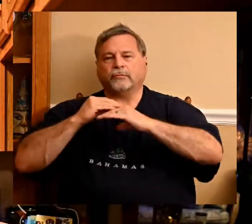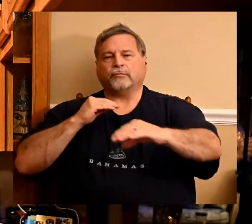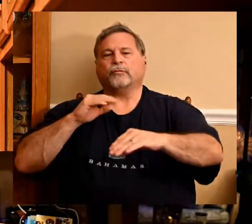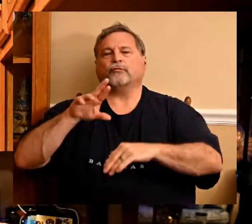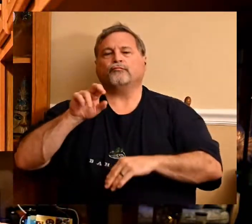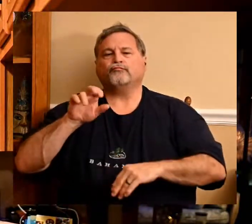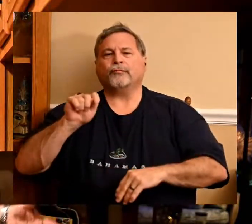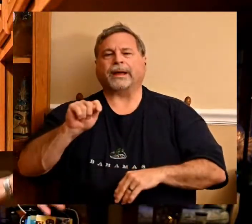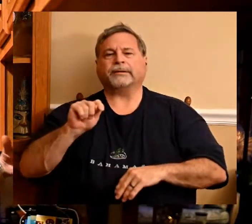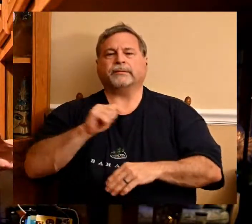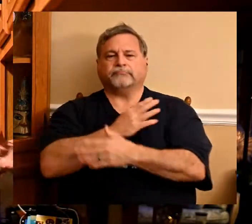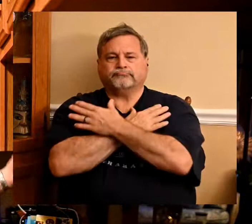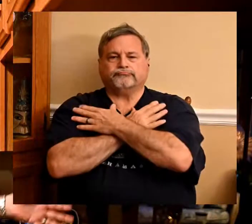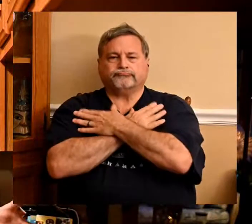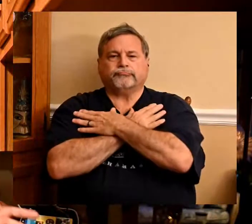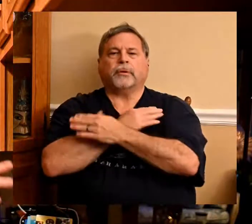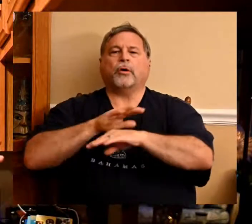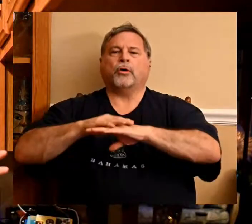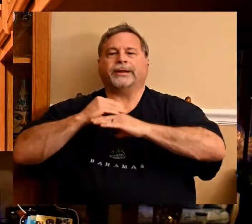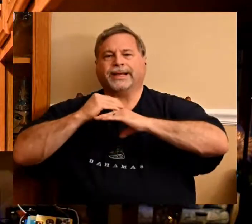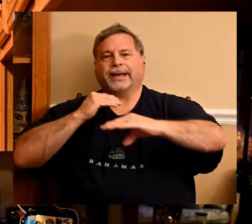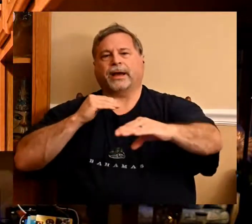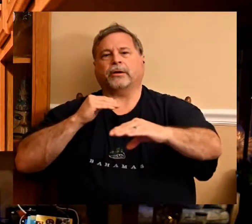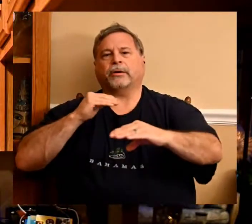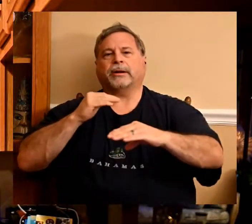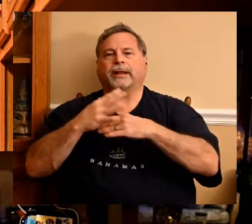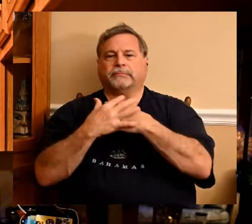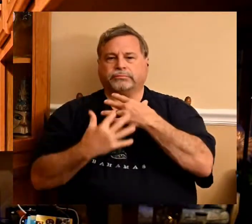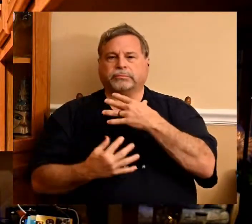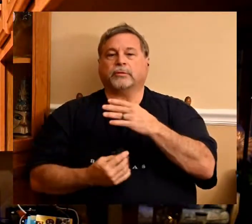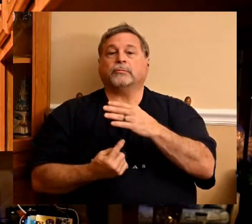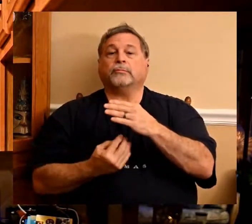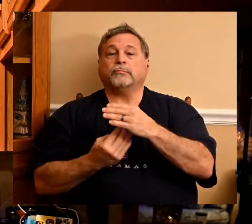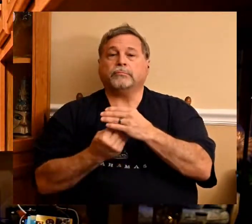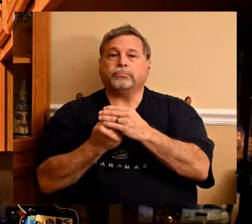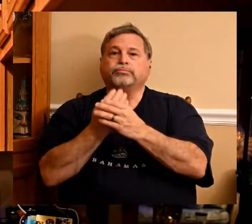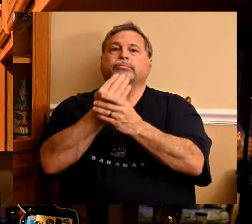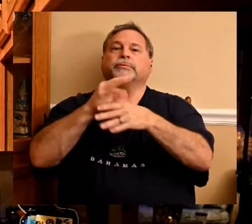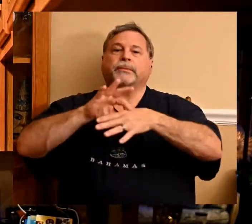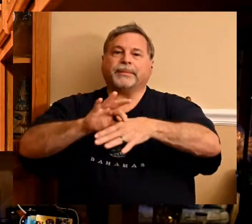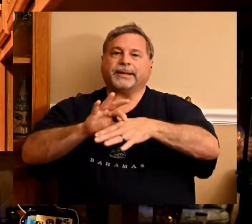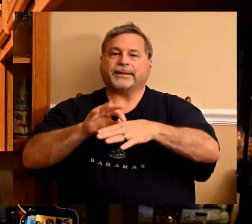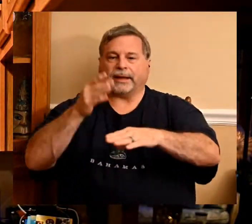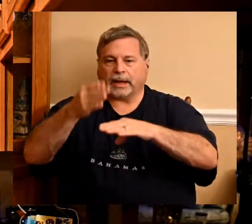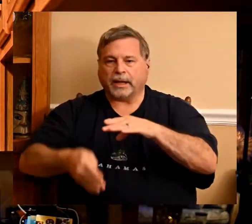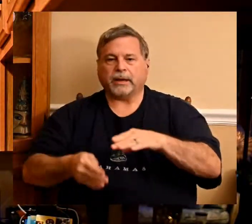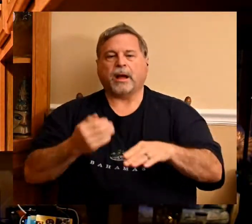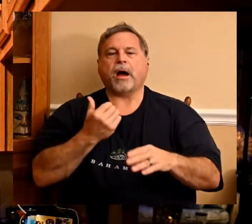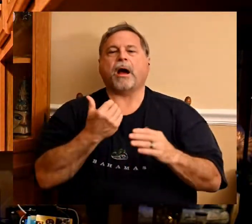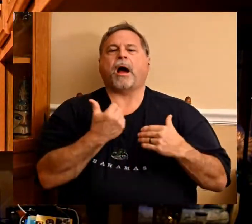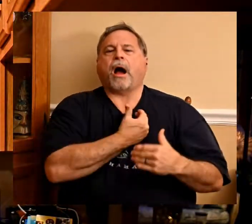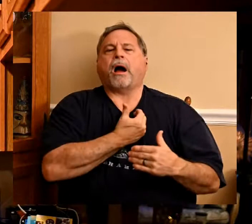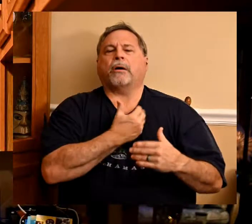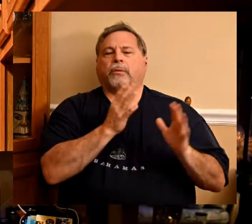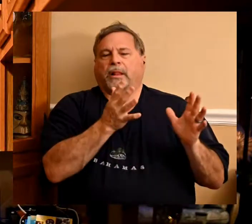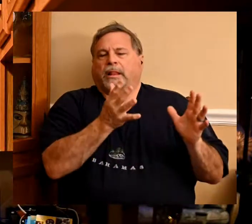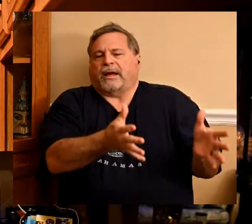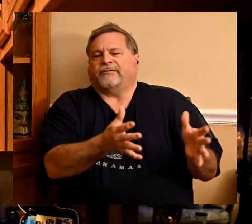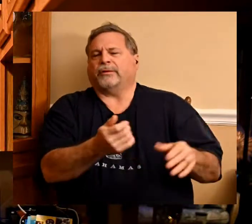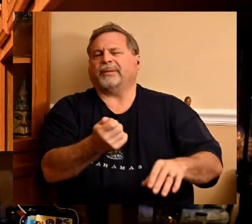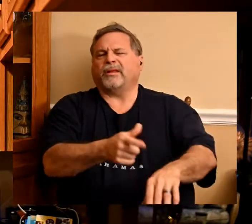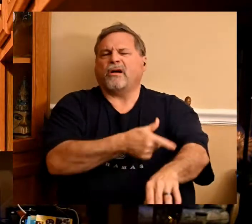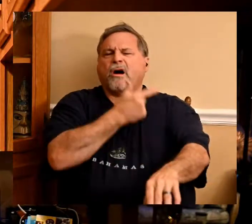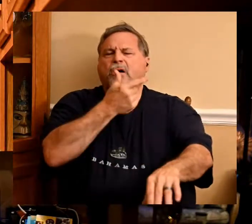the counter for about 20 minutes so all the juices get back up into the meat, and cut it. Ours we left a little bit long, so we turned up the oven to